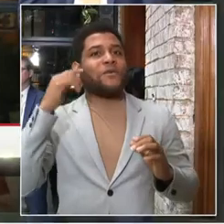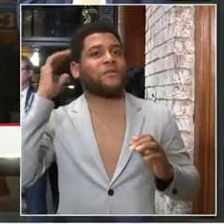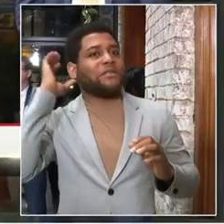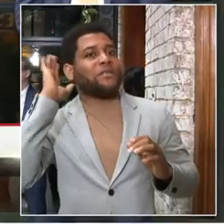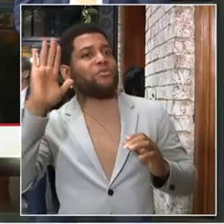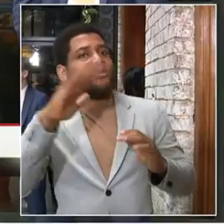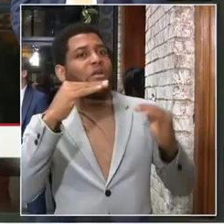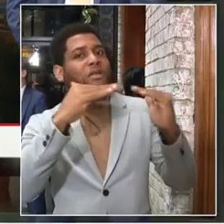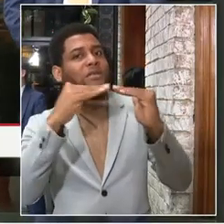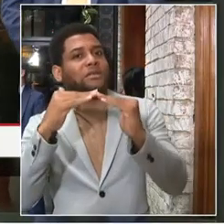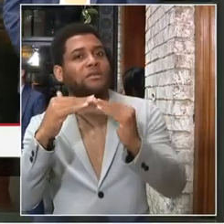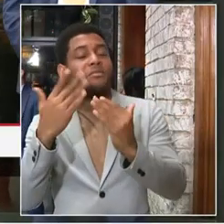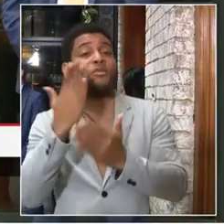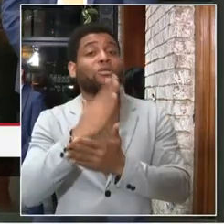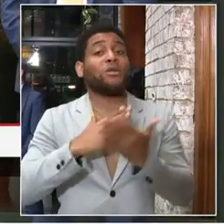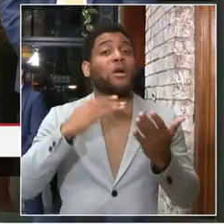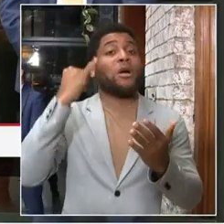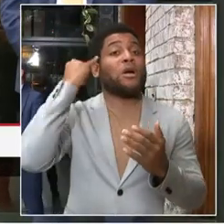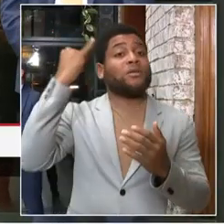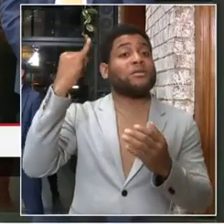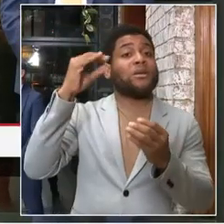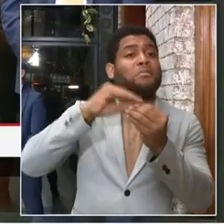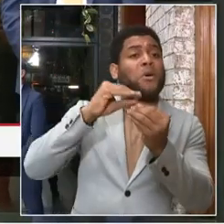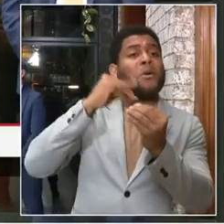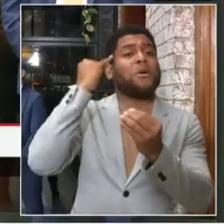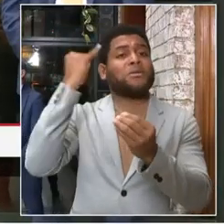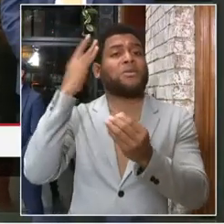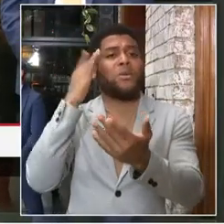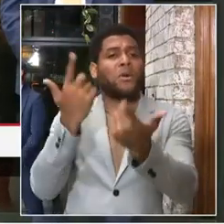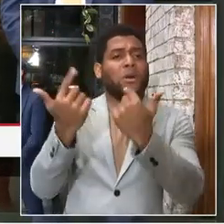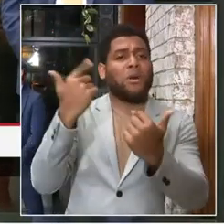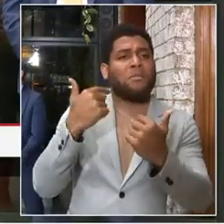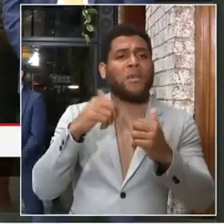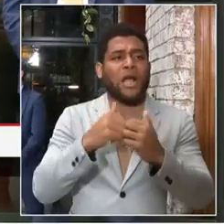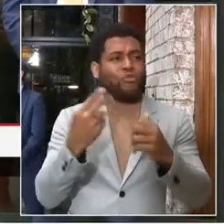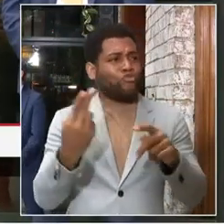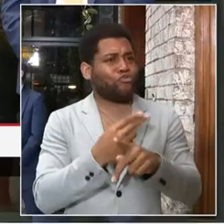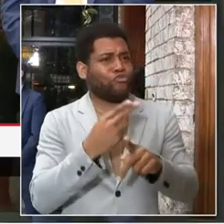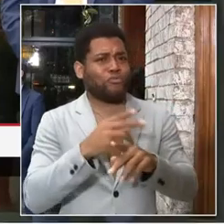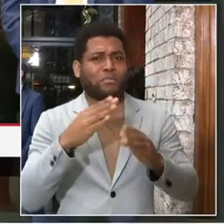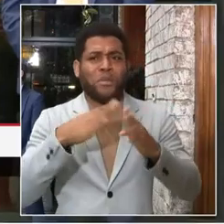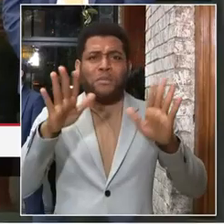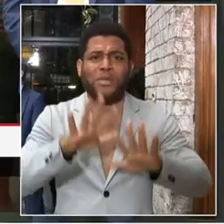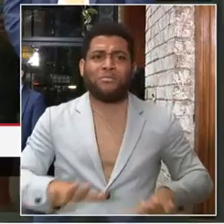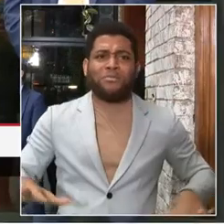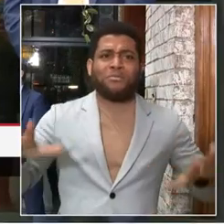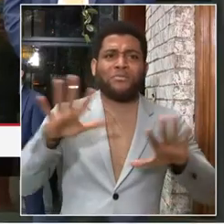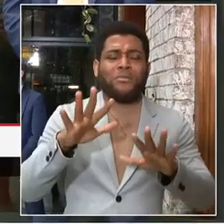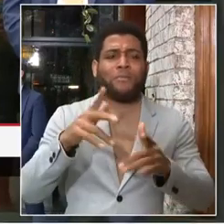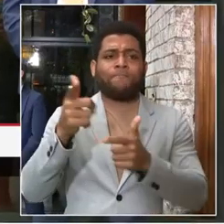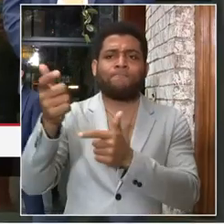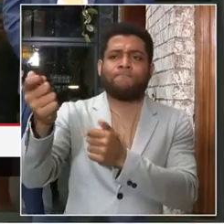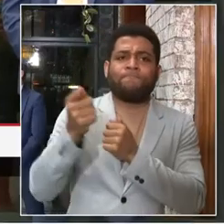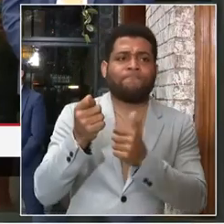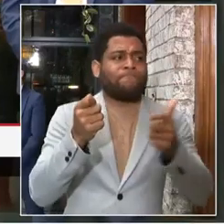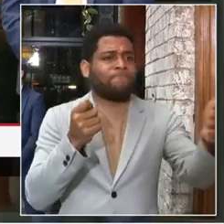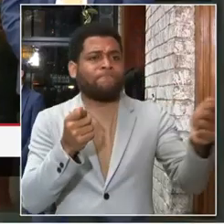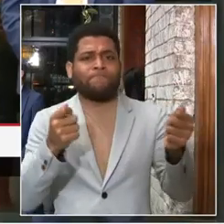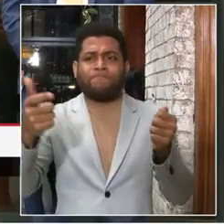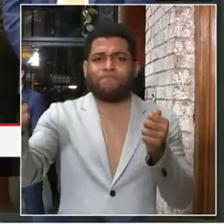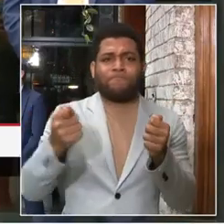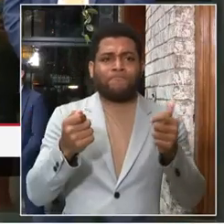ideas that are coming out, like how can we better use the public space so that we're bringing people to the